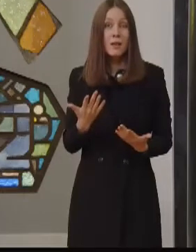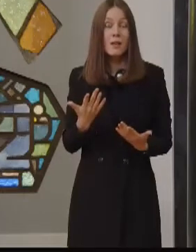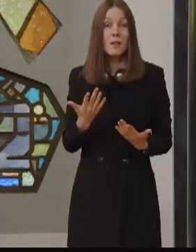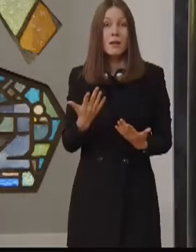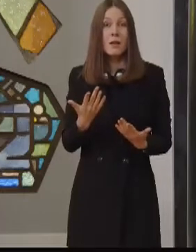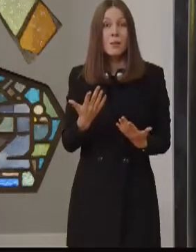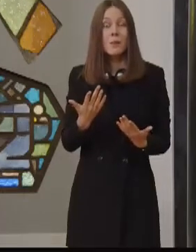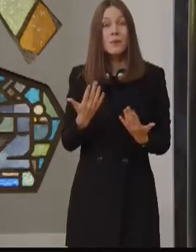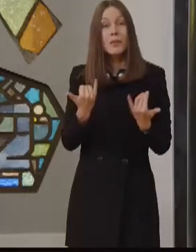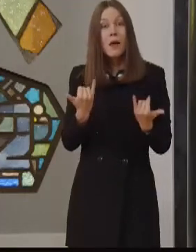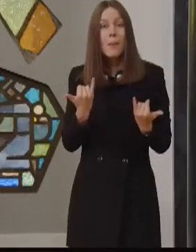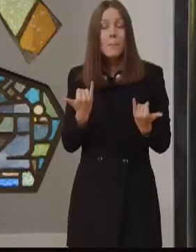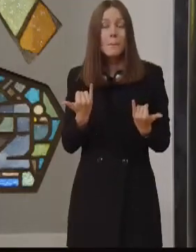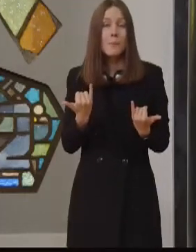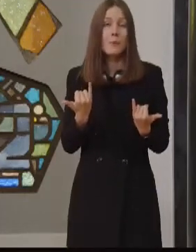keep silent.